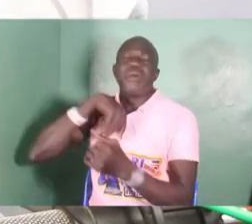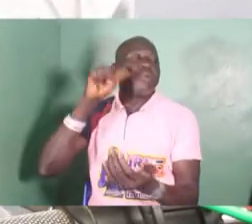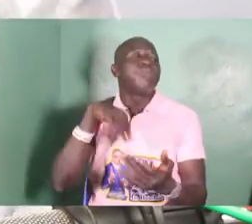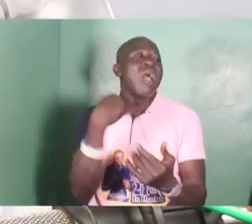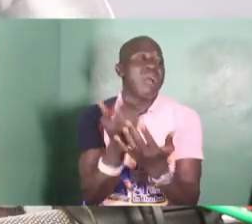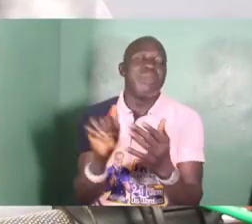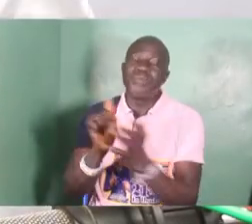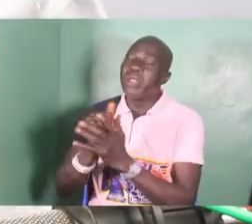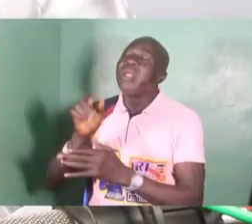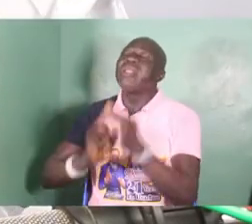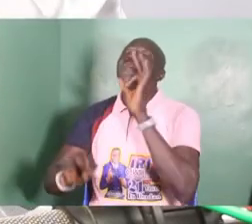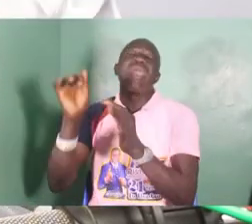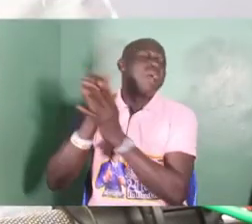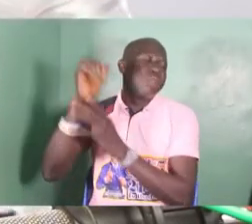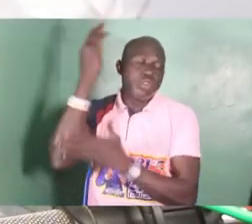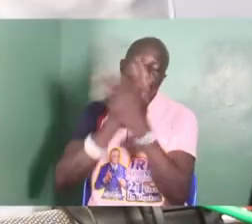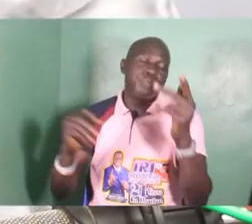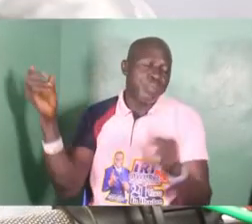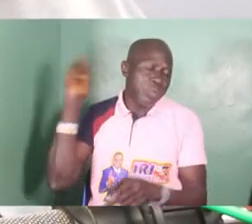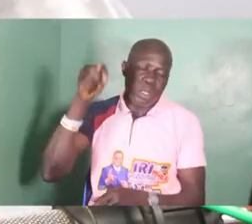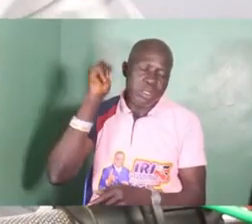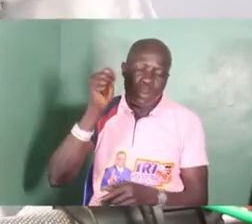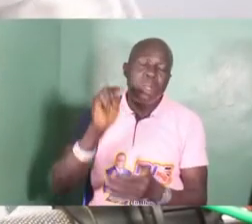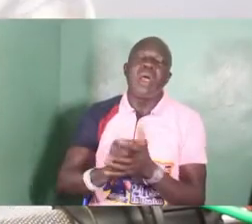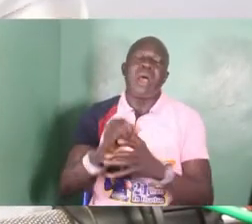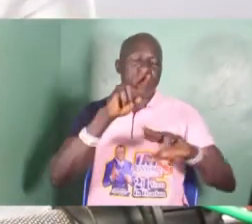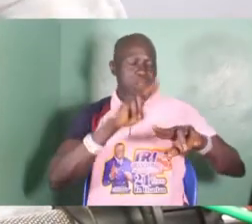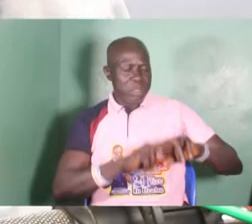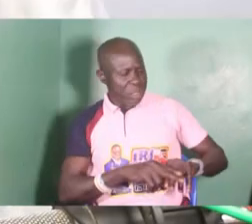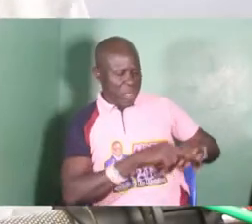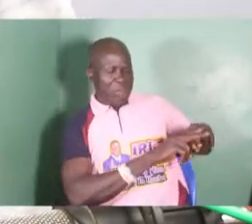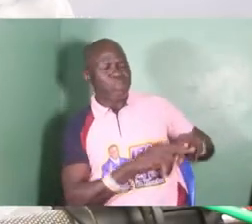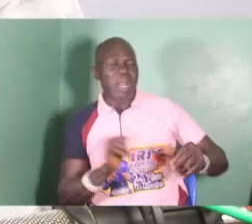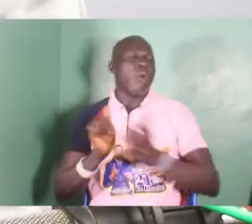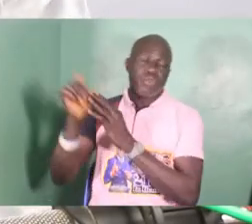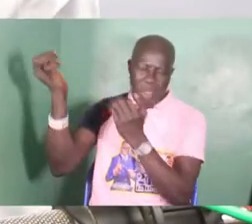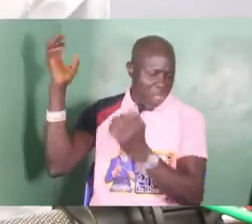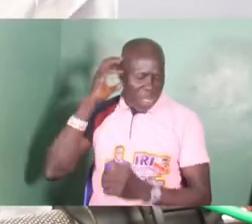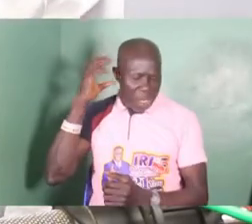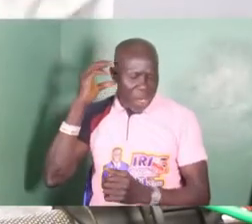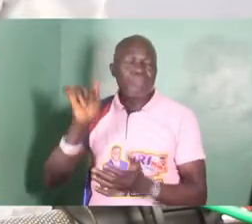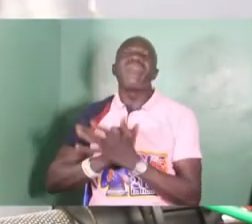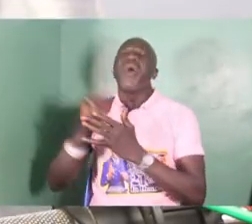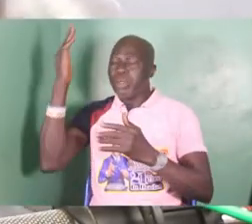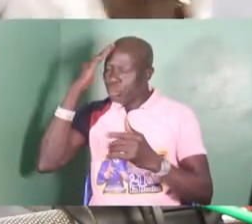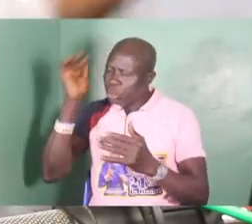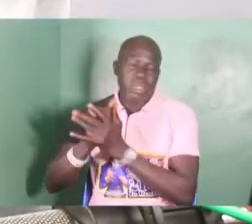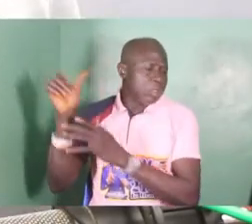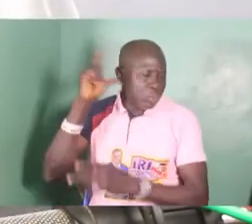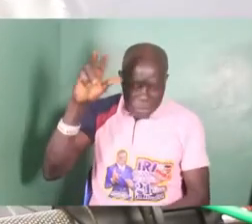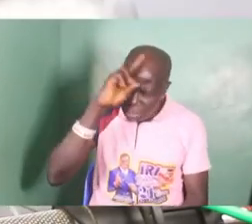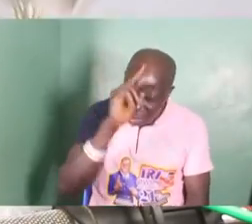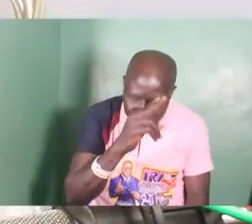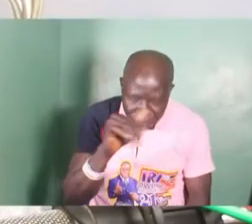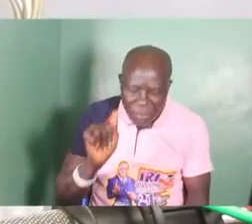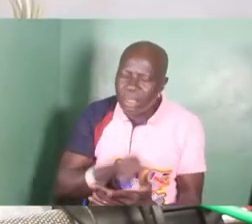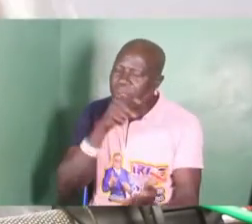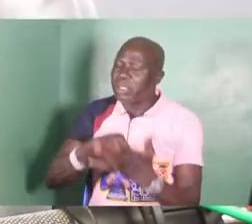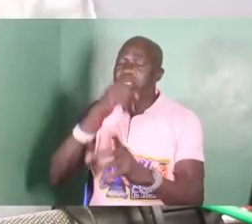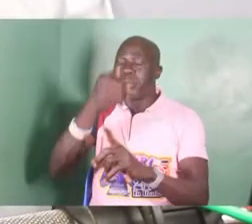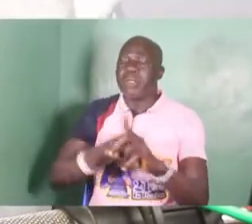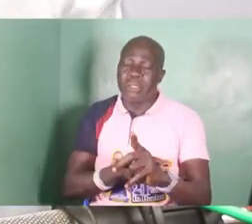of testimonies. If we have some testimonies, you will receive that I want to hear. Now, this is that. In